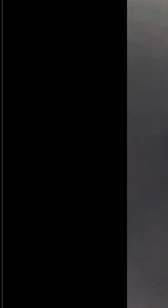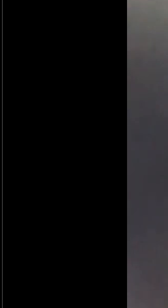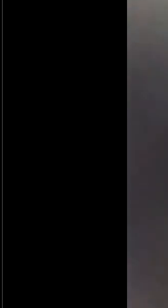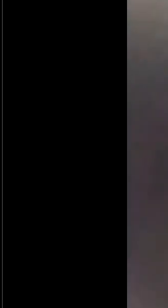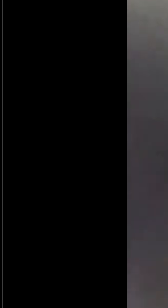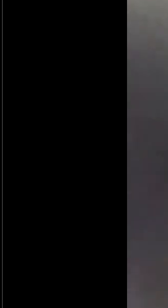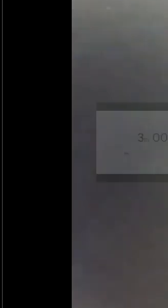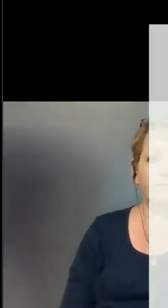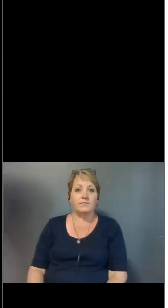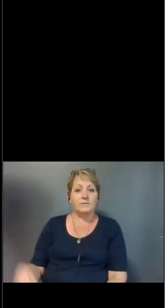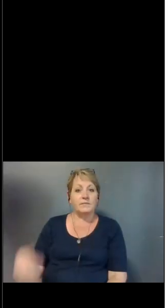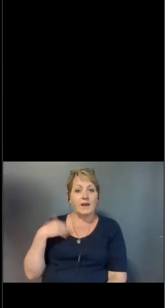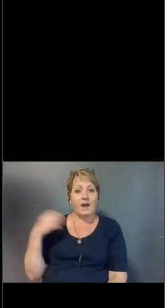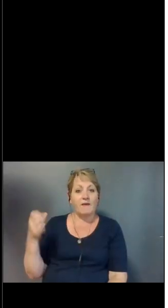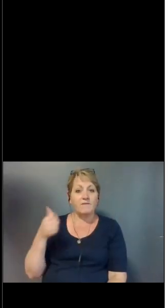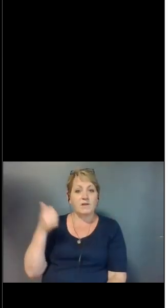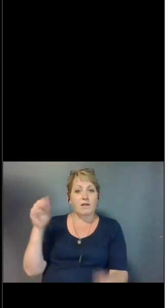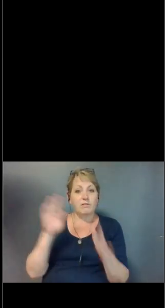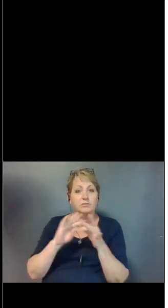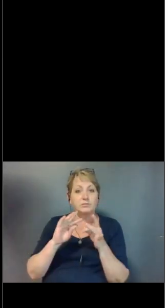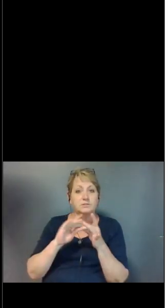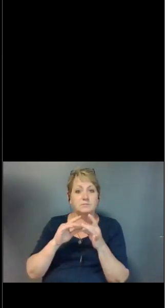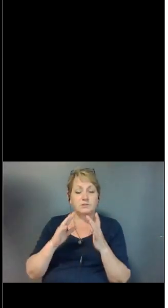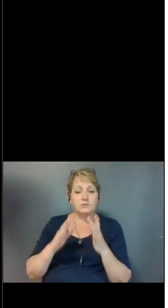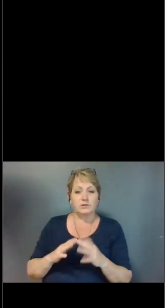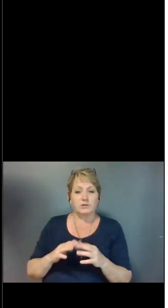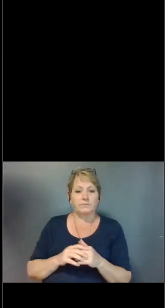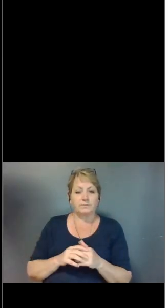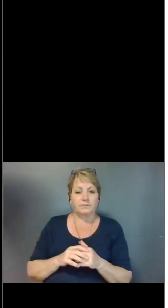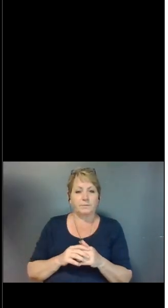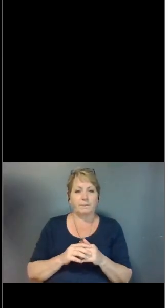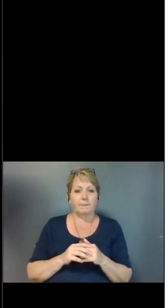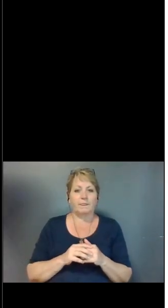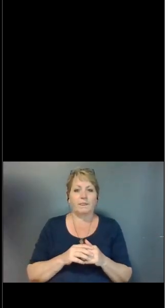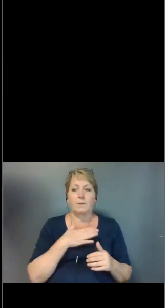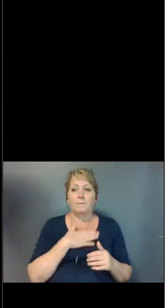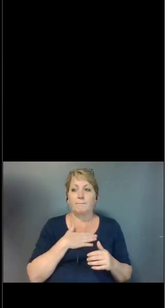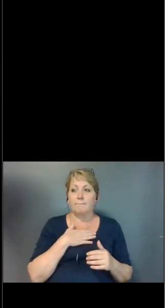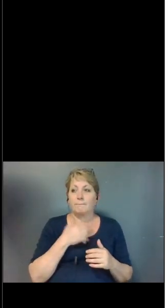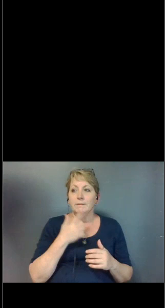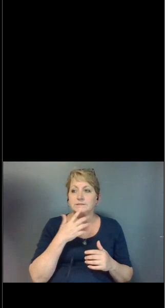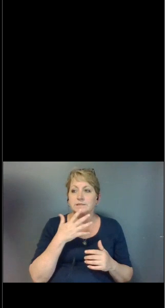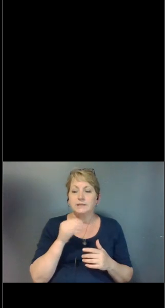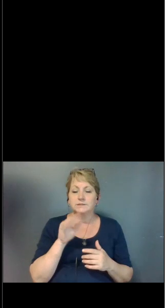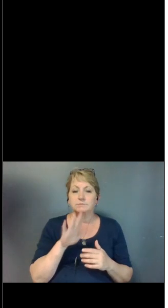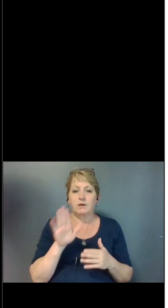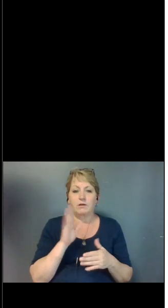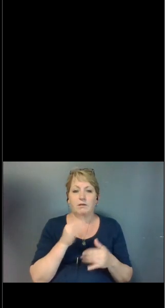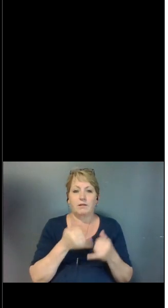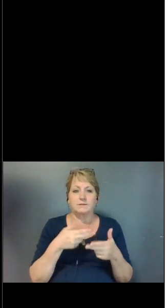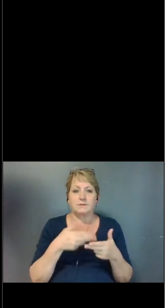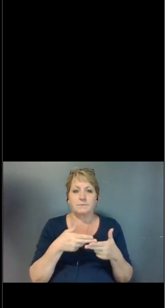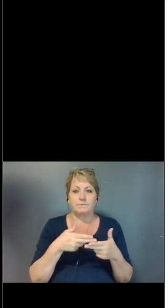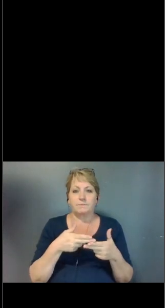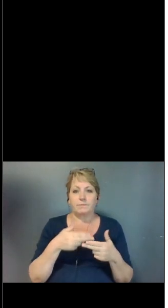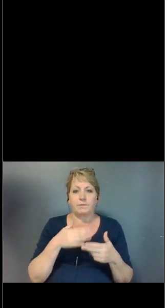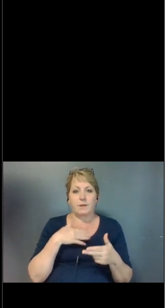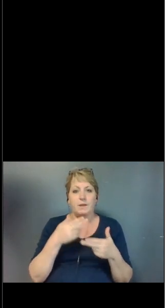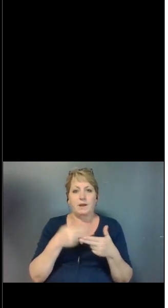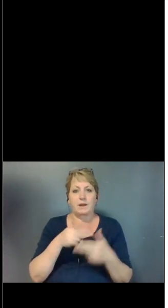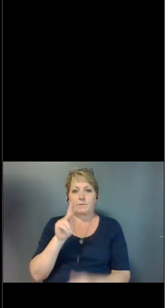We have another speaker, Karen Hessinger. Karen, please say and spell your first and last name. My name is